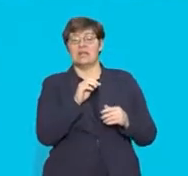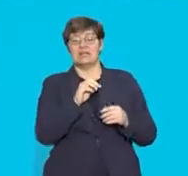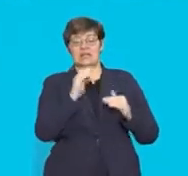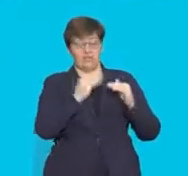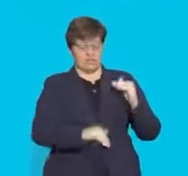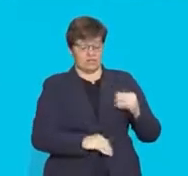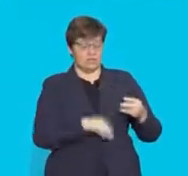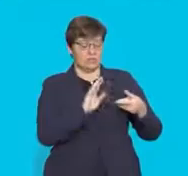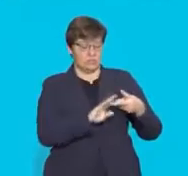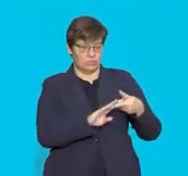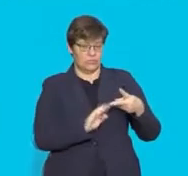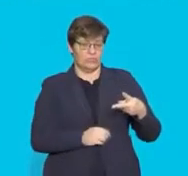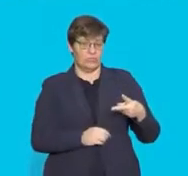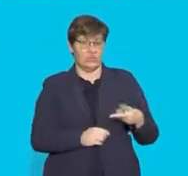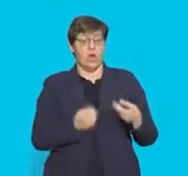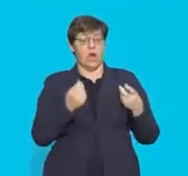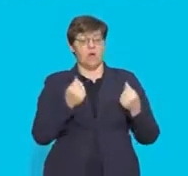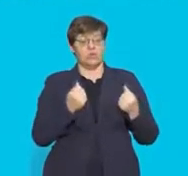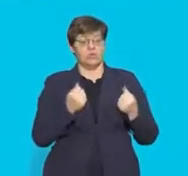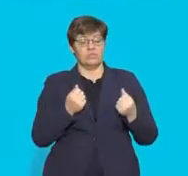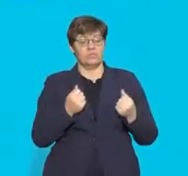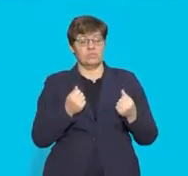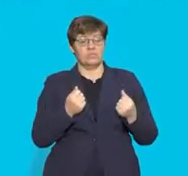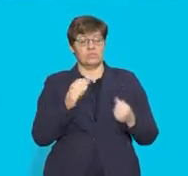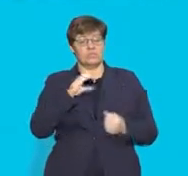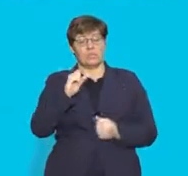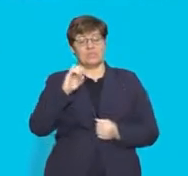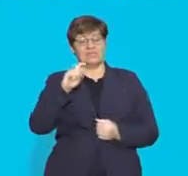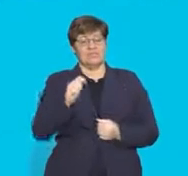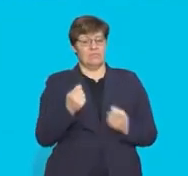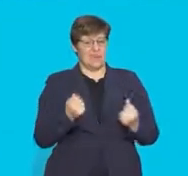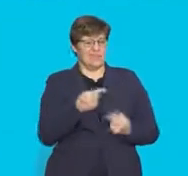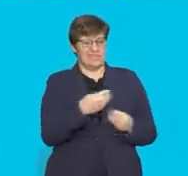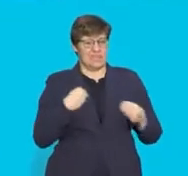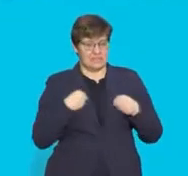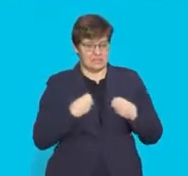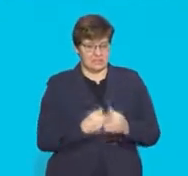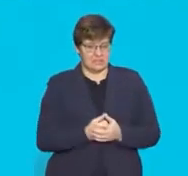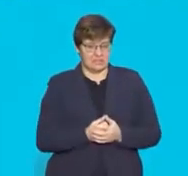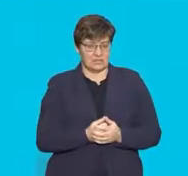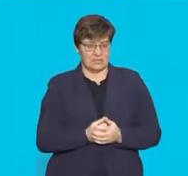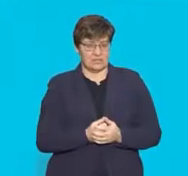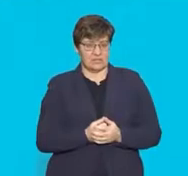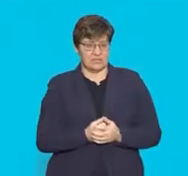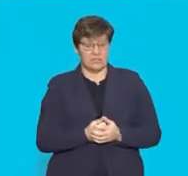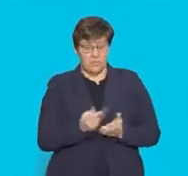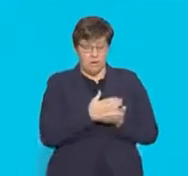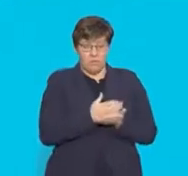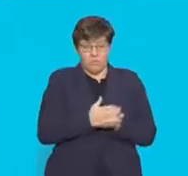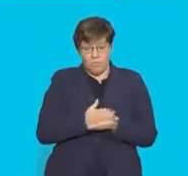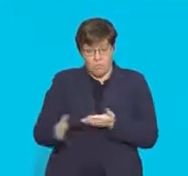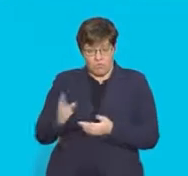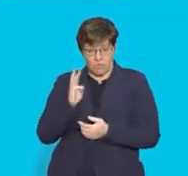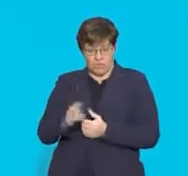two, the cost price. What are you going to do with the cost price of the asset? You're going to remove the cost